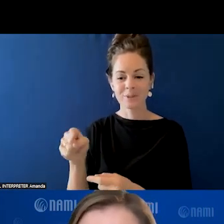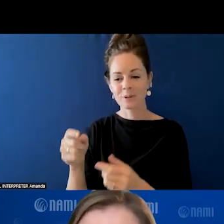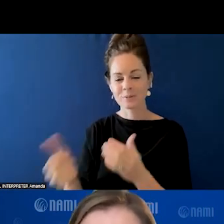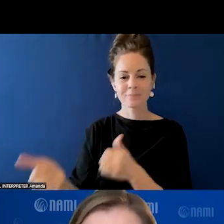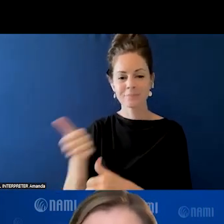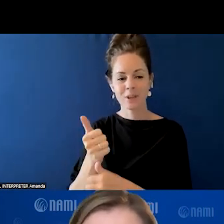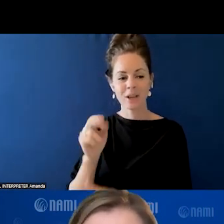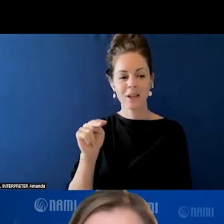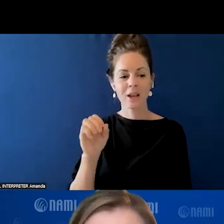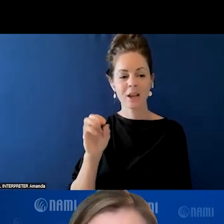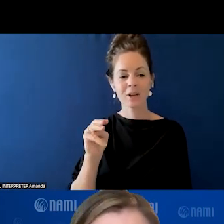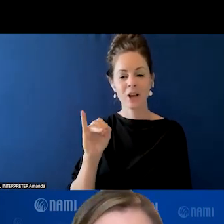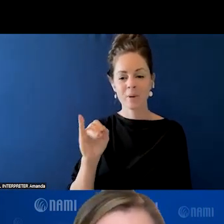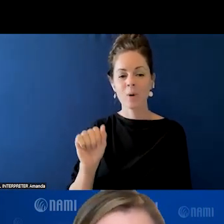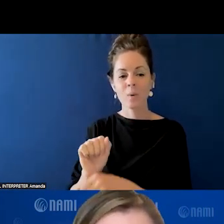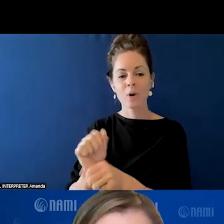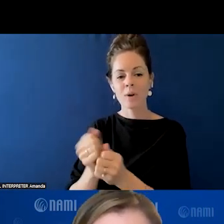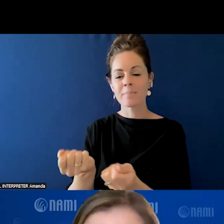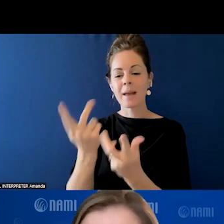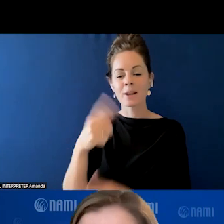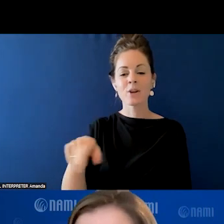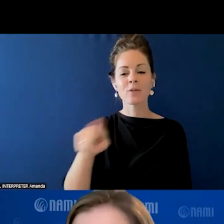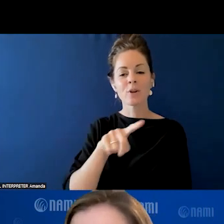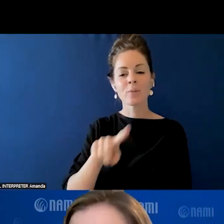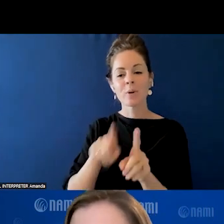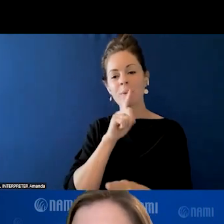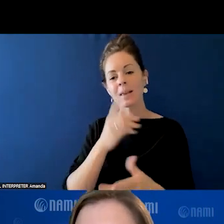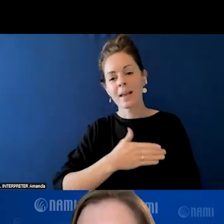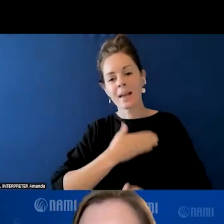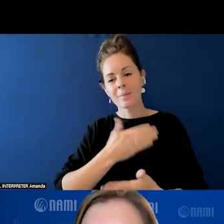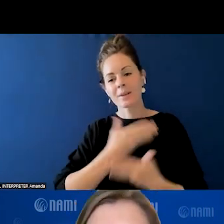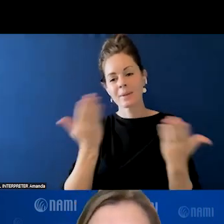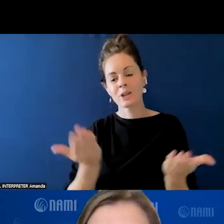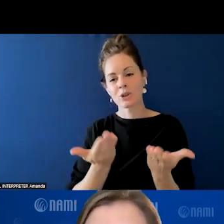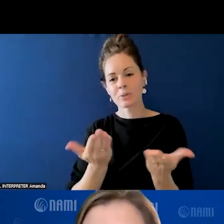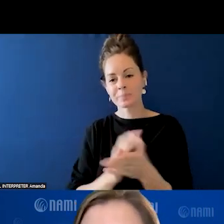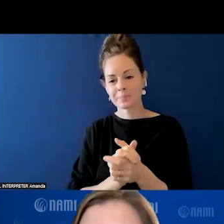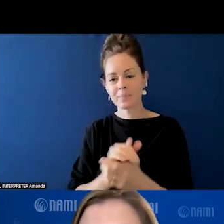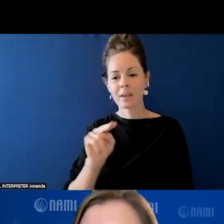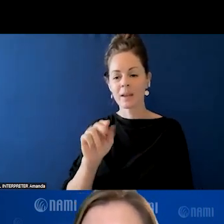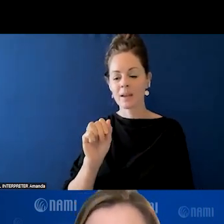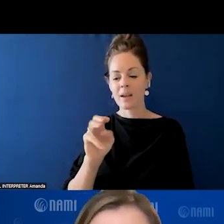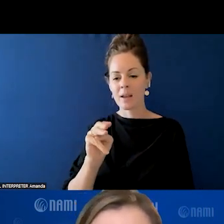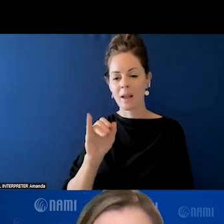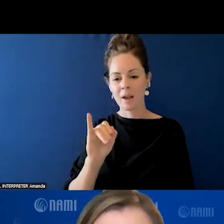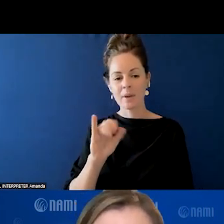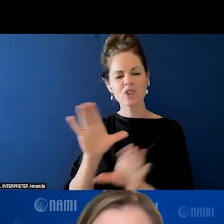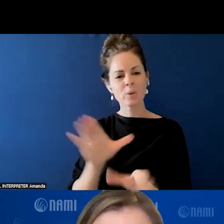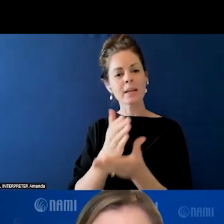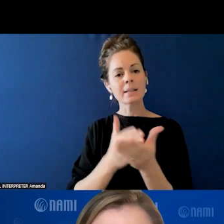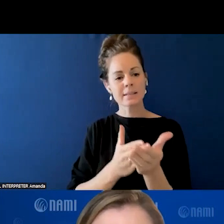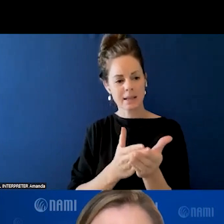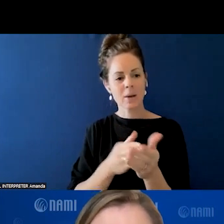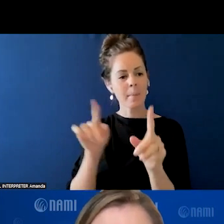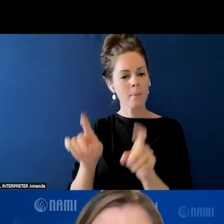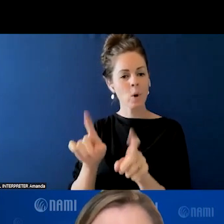NAMI, and work with many of you, but just so happy to be here. NAMI has been doing some polling over the last